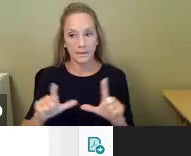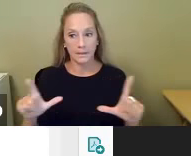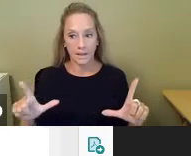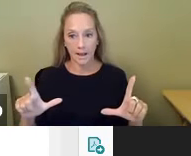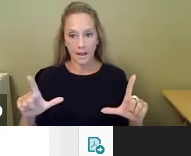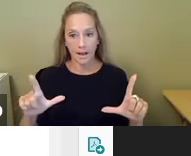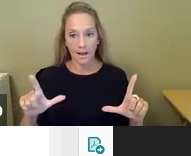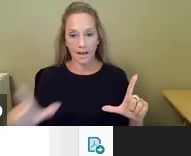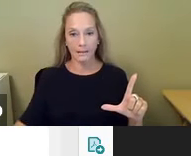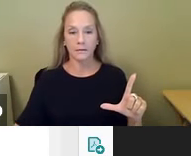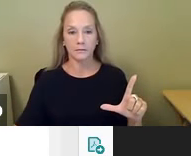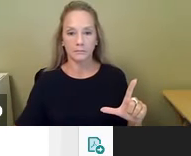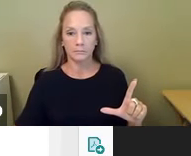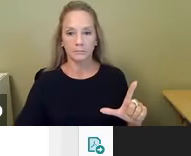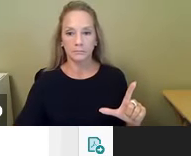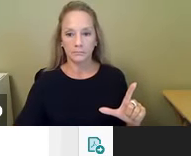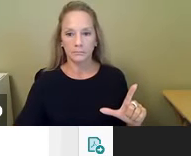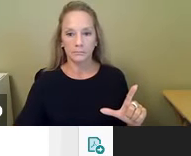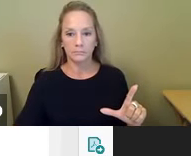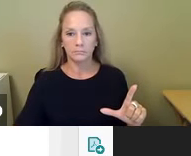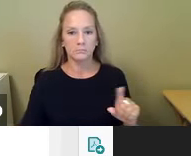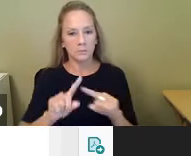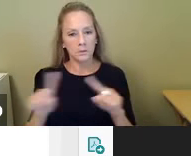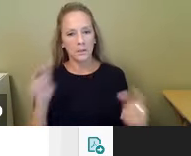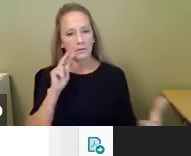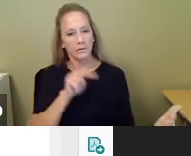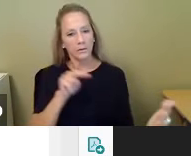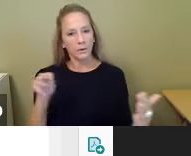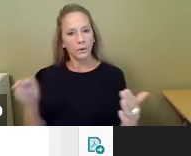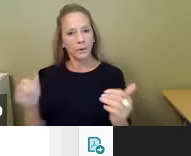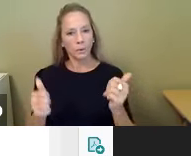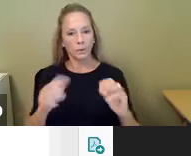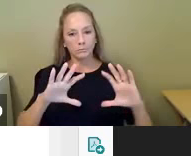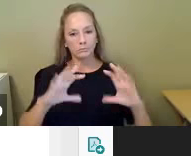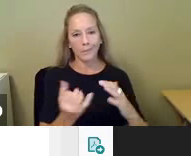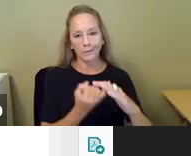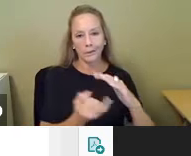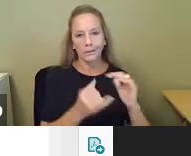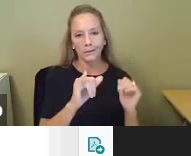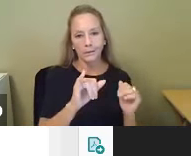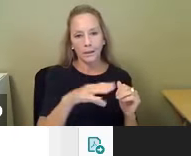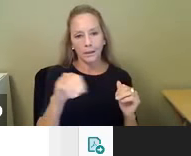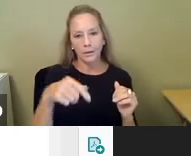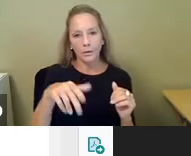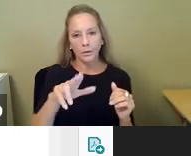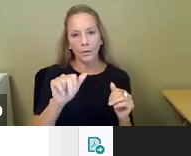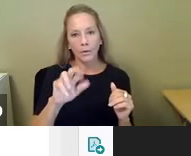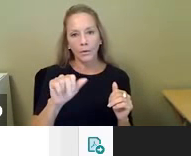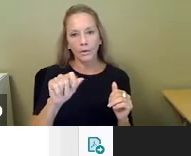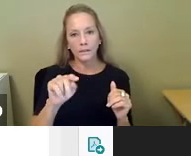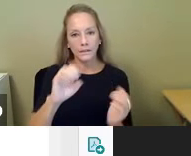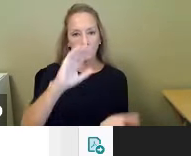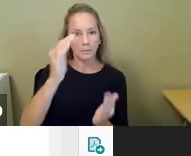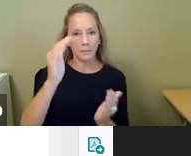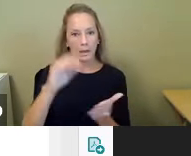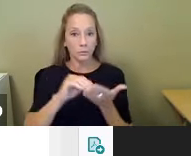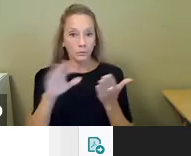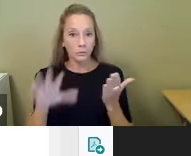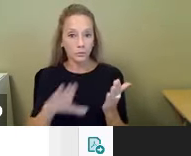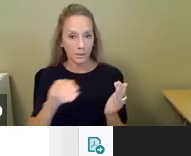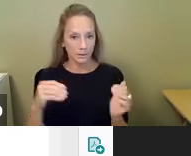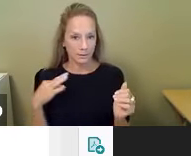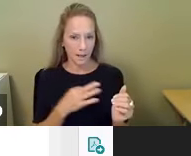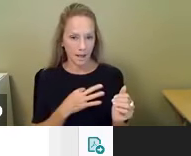And this just gives you a different view of those in isolation or quarantine for students versus students and staff.